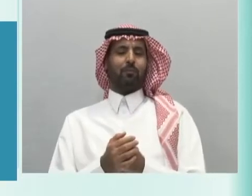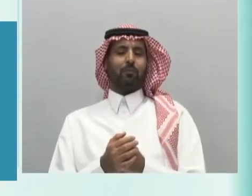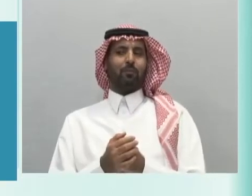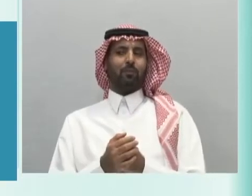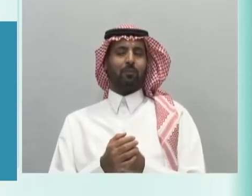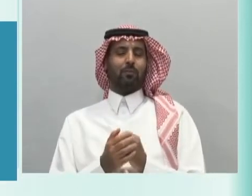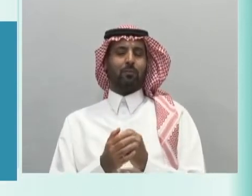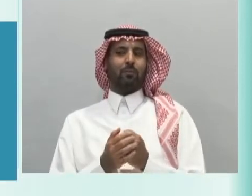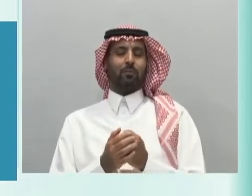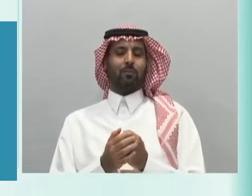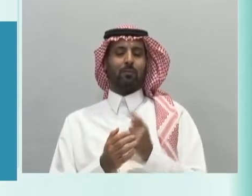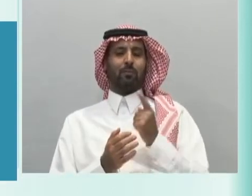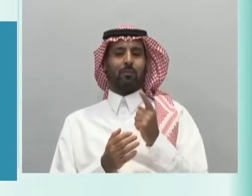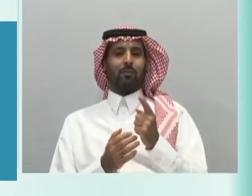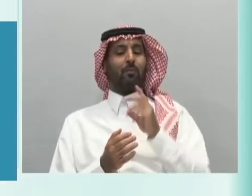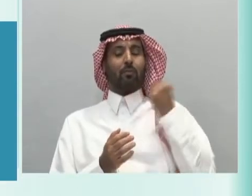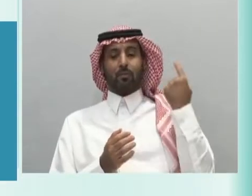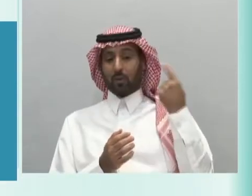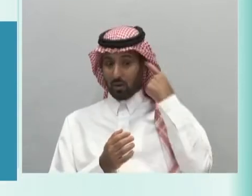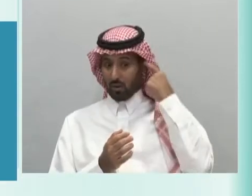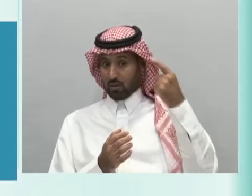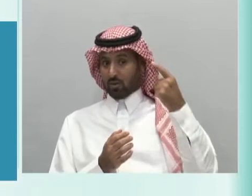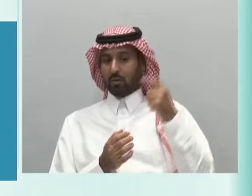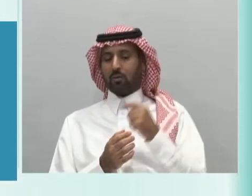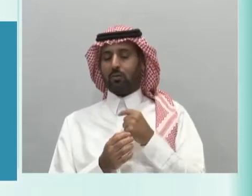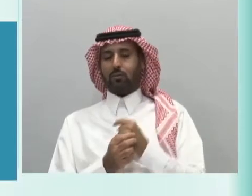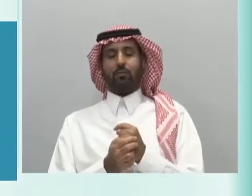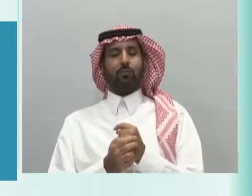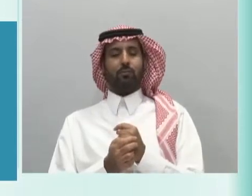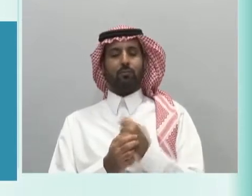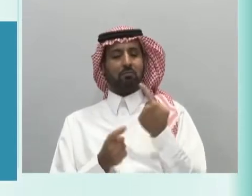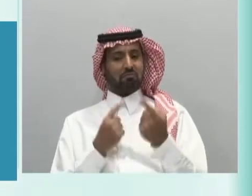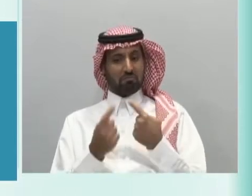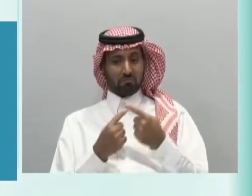and 35. 1. Listen and discuss.